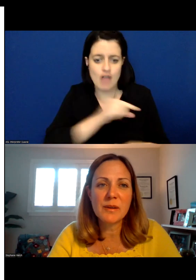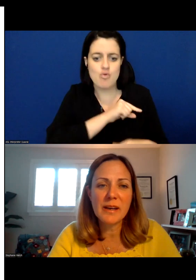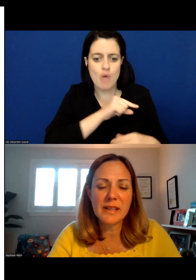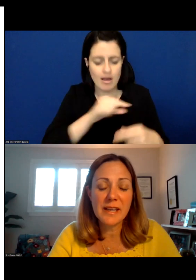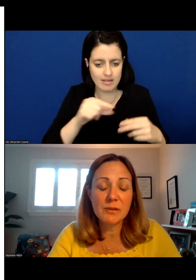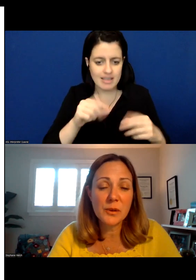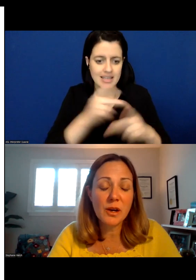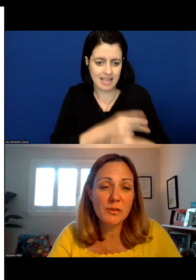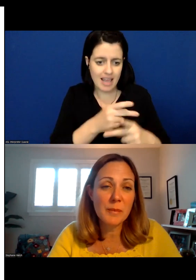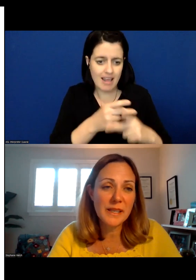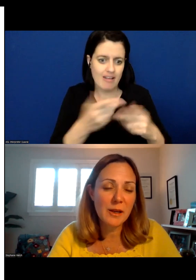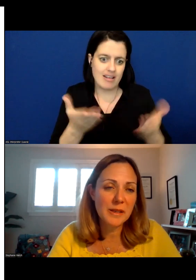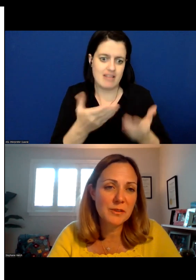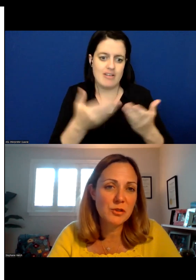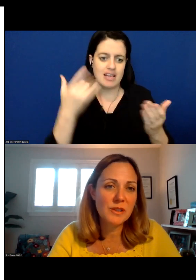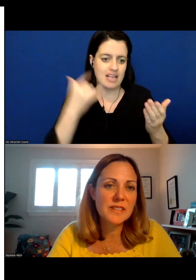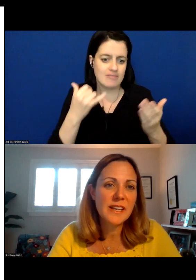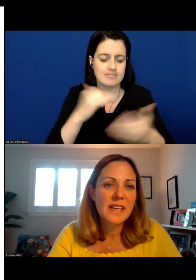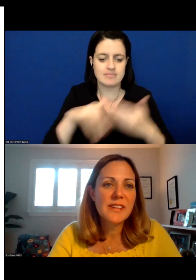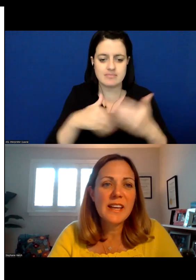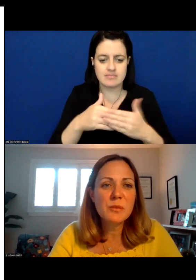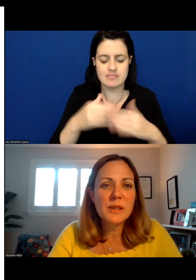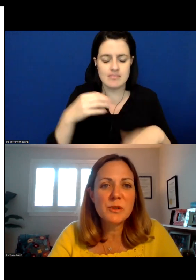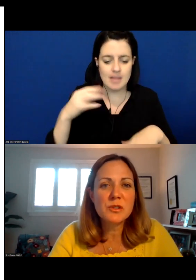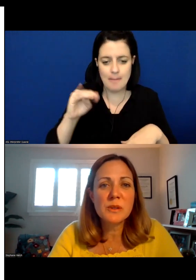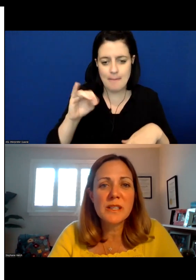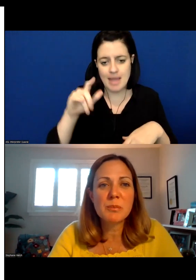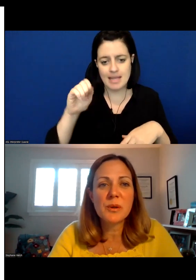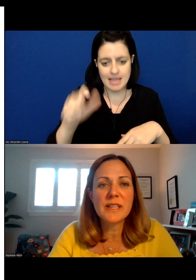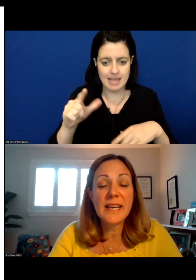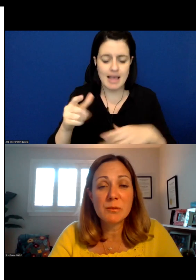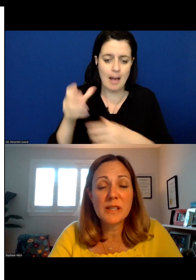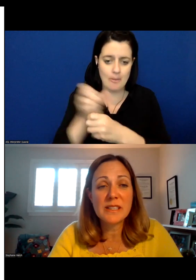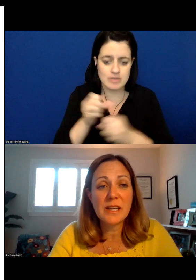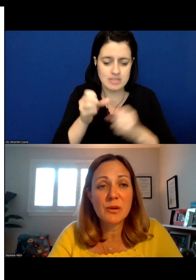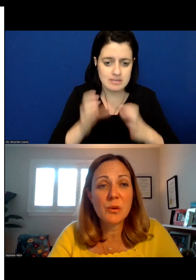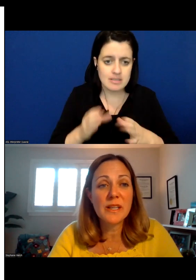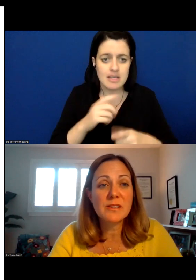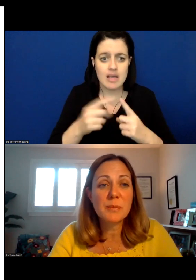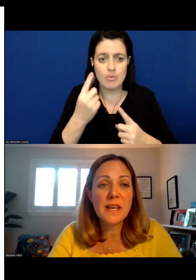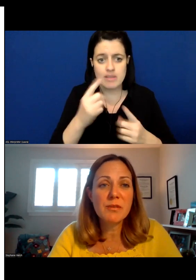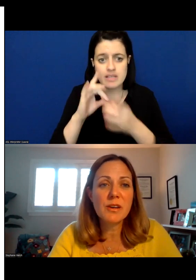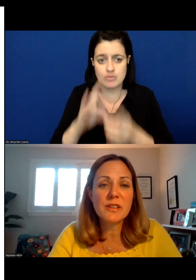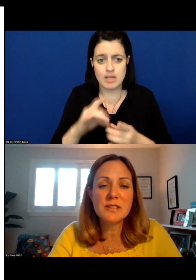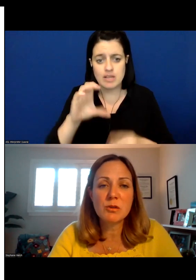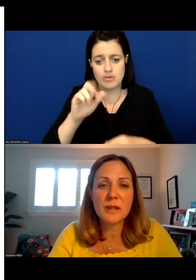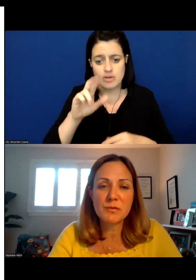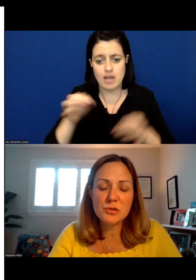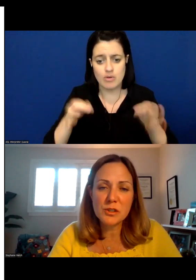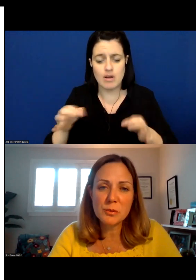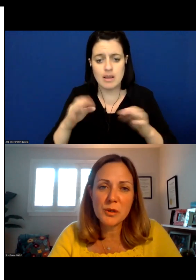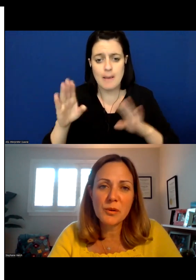in California, all of our Medi-Cal beneficiaries. The other one, which is really important and related to CareCourt, is our Behavioral Health